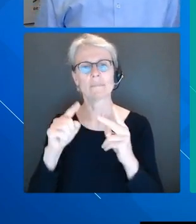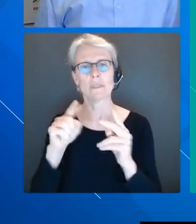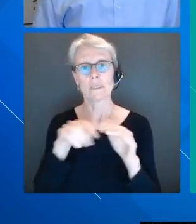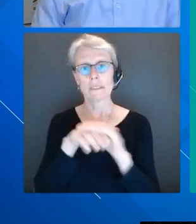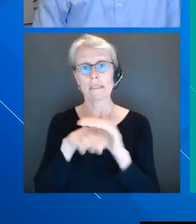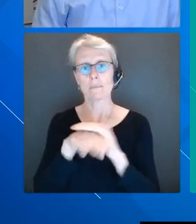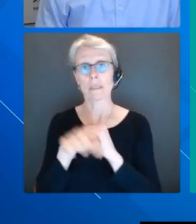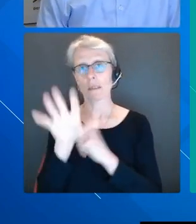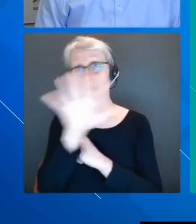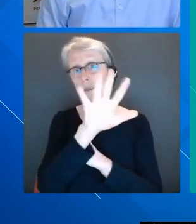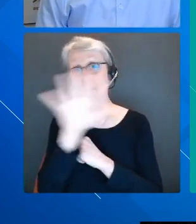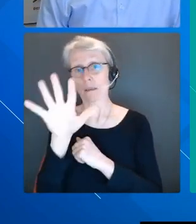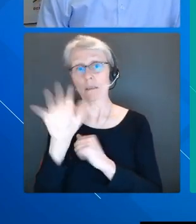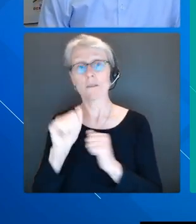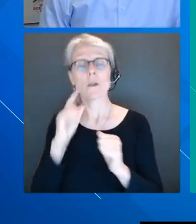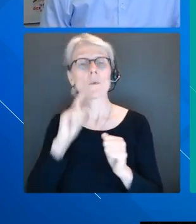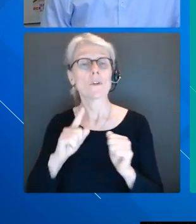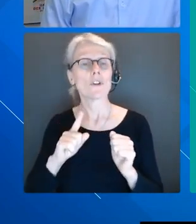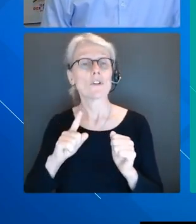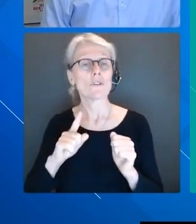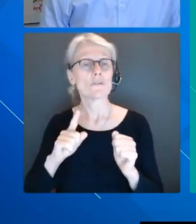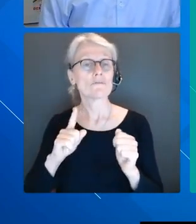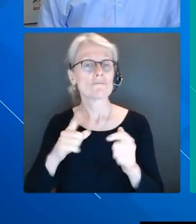some disability etiquette slides.